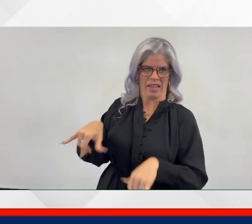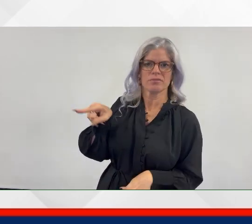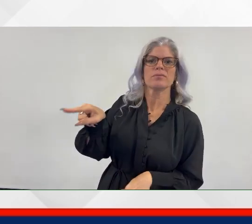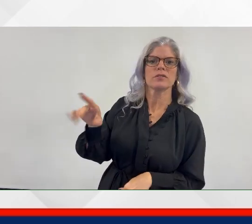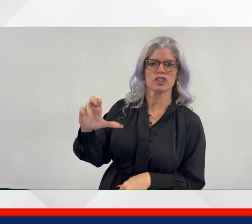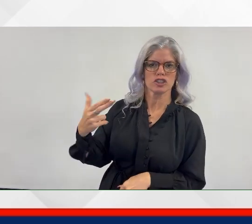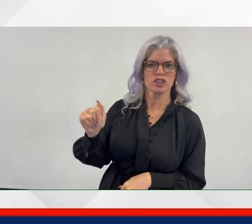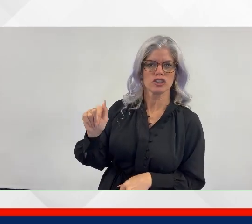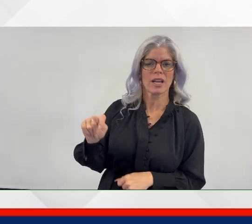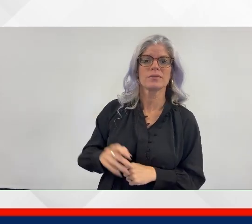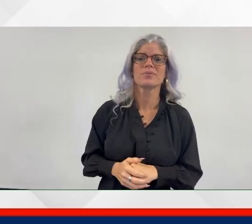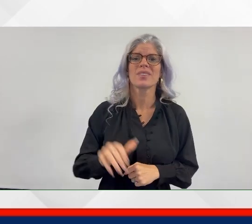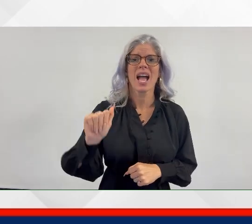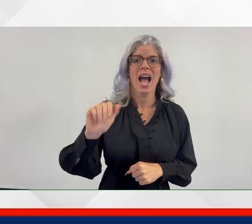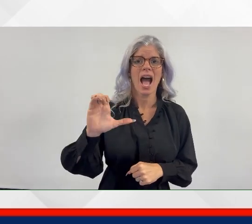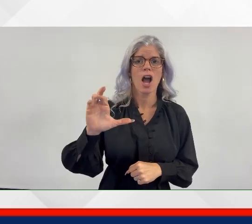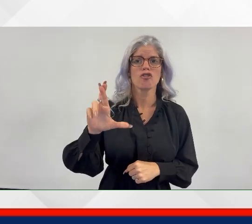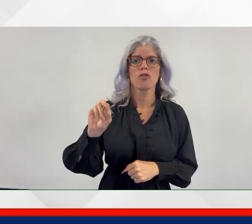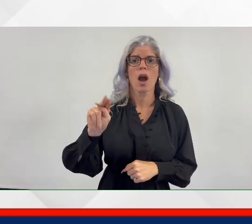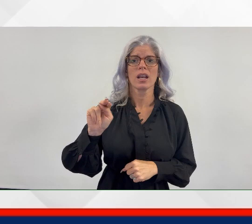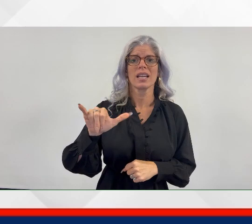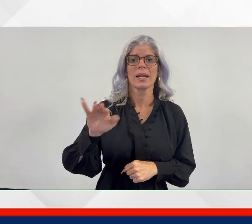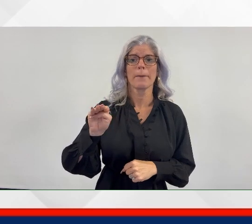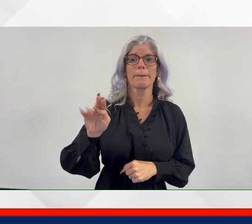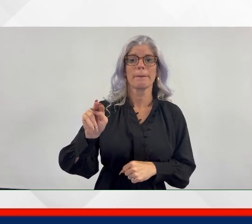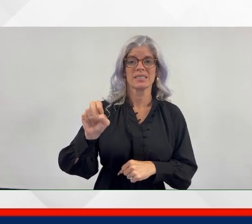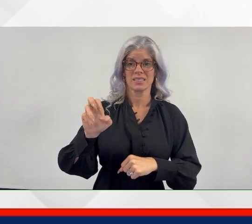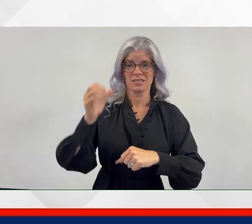should you choose to download it.